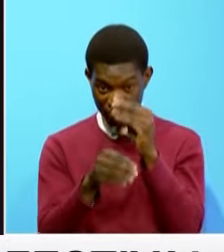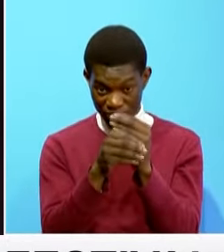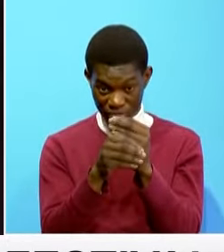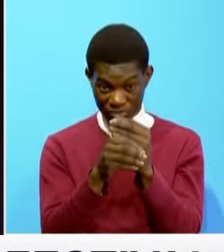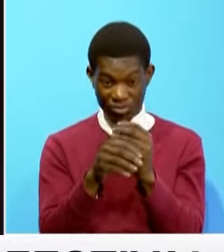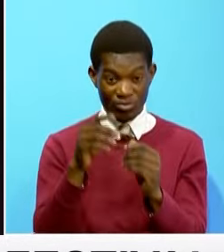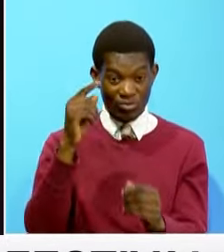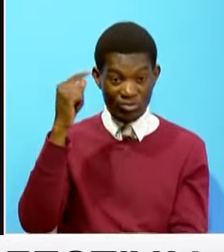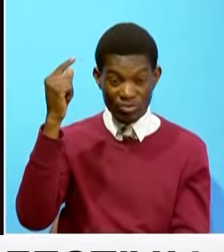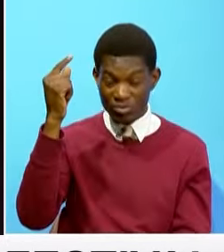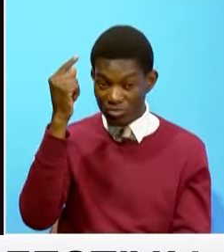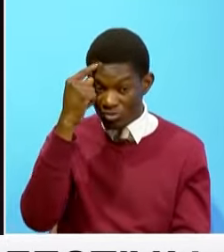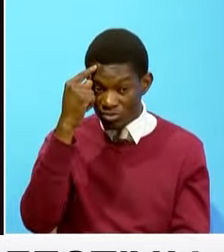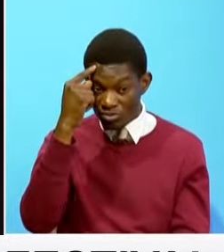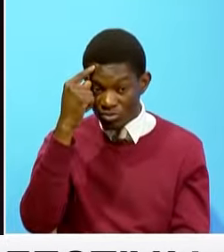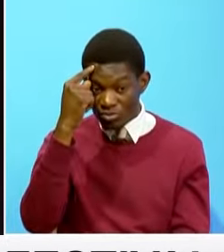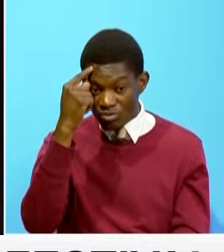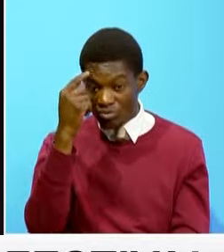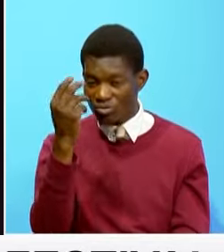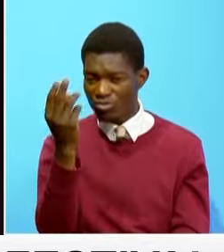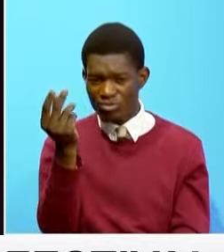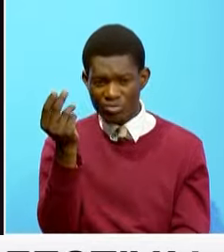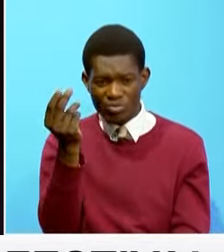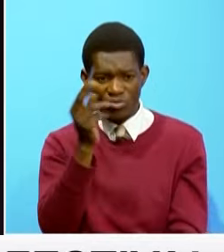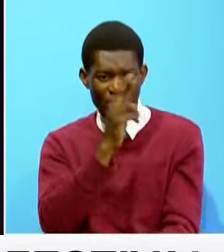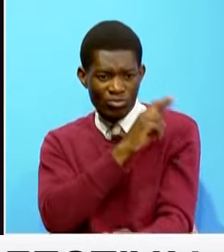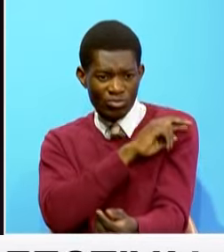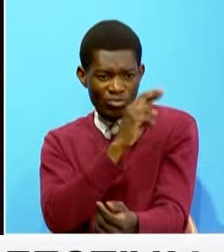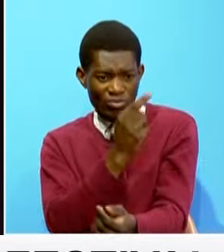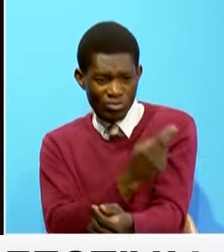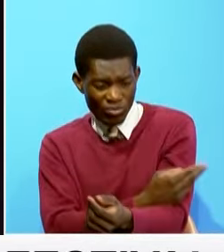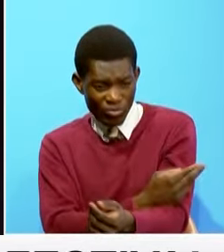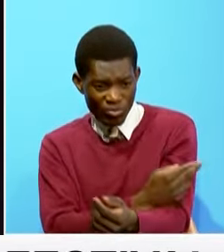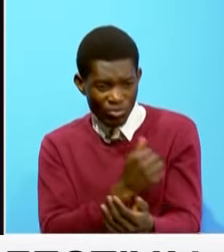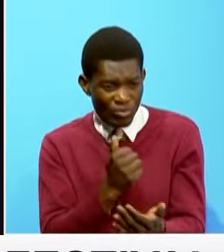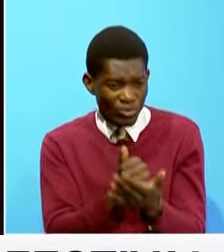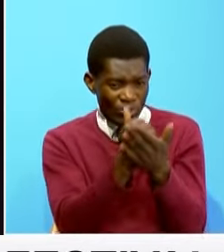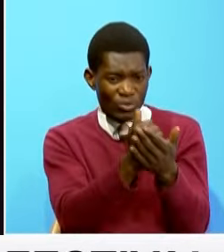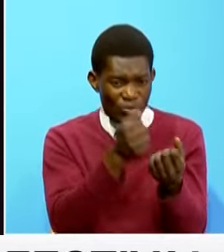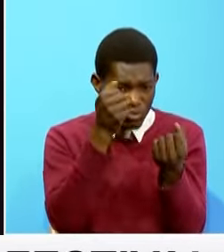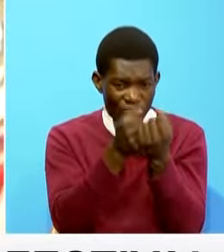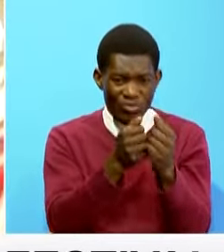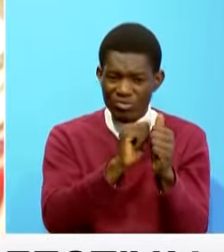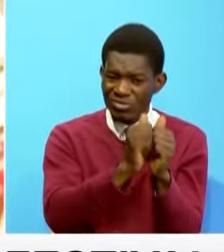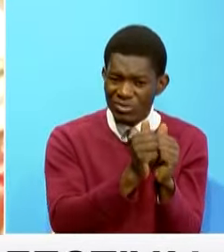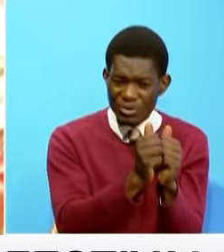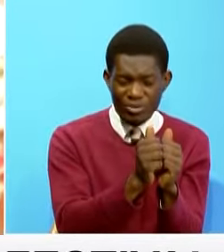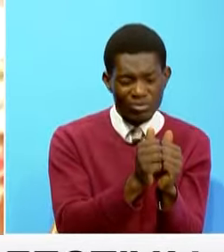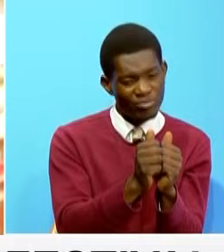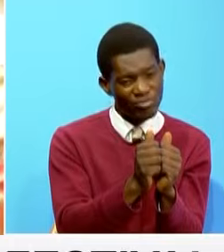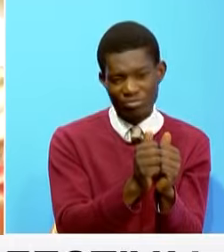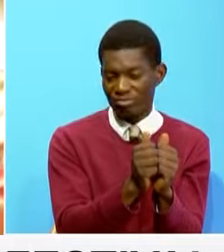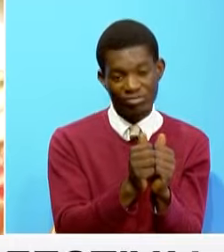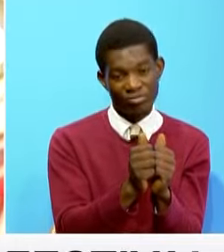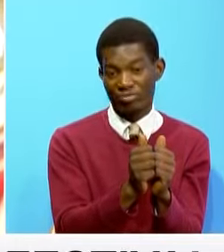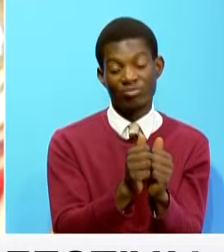government resources alone have not been adequate to steer sports programs and activities in the